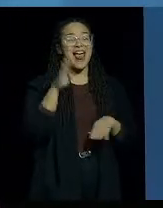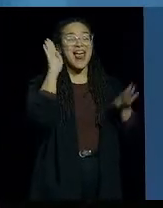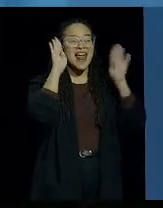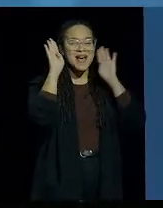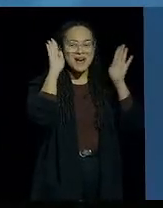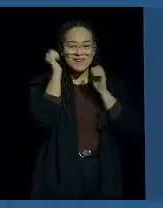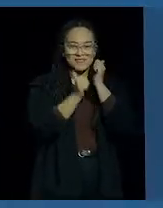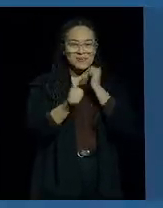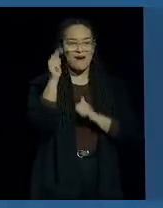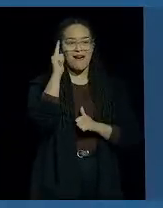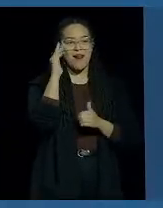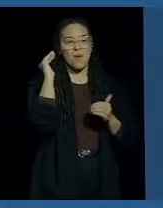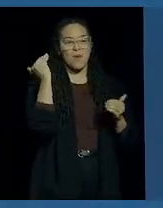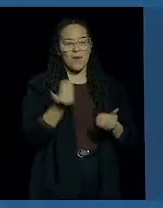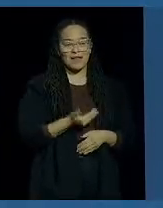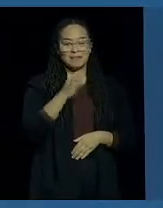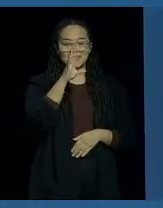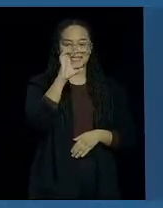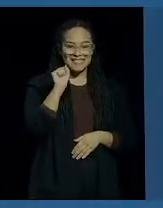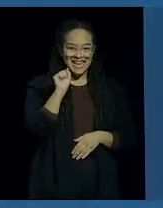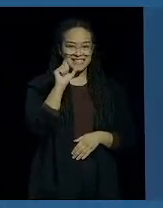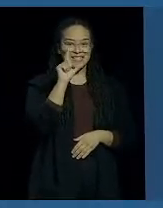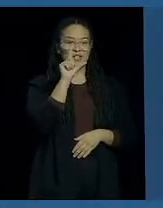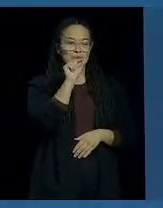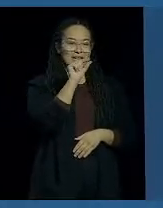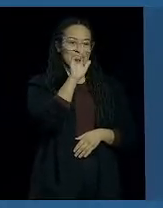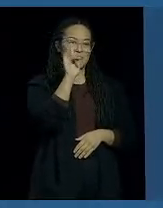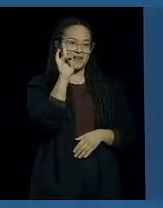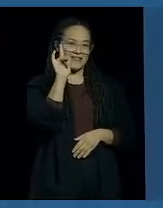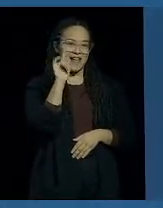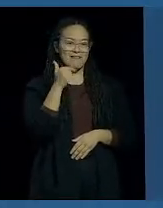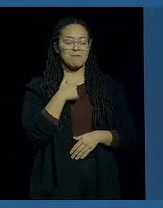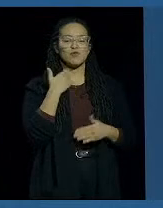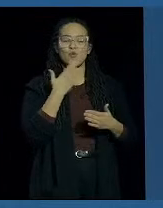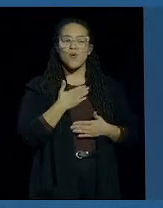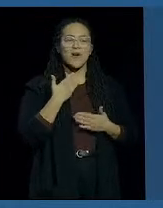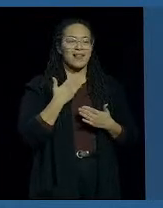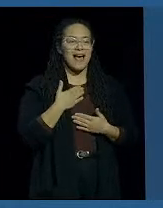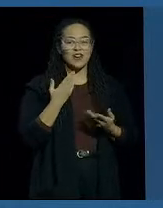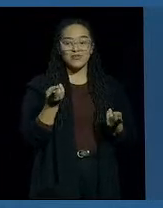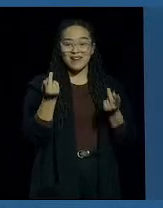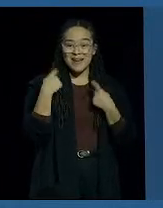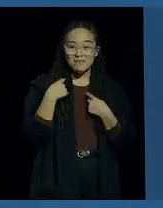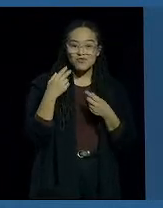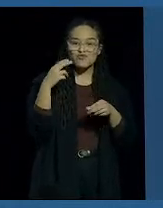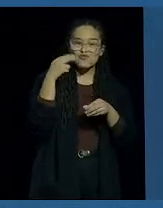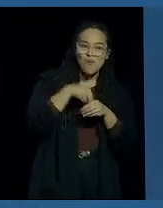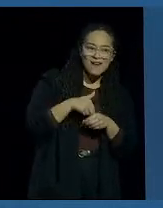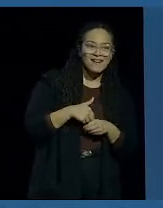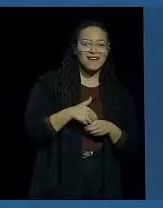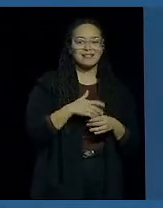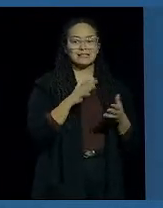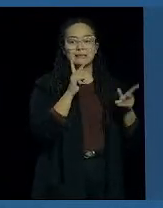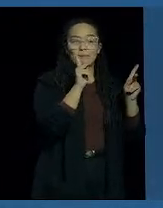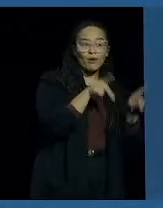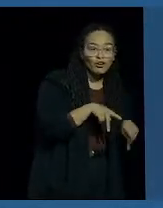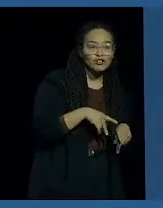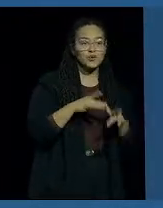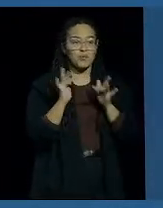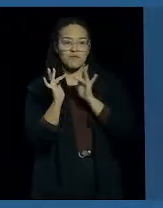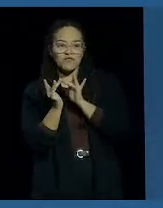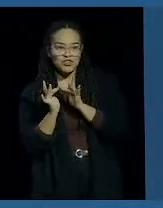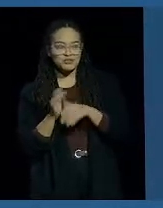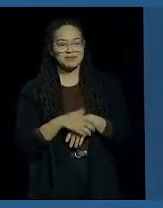Hello, everyone, and welcome to CES 2025. I am so glad you could join us either in person